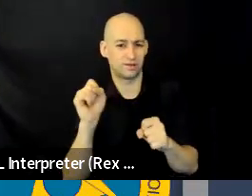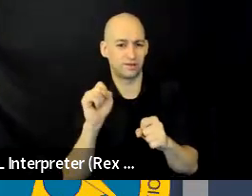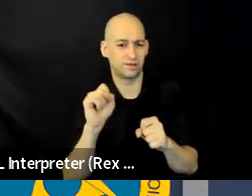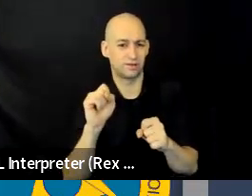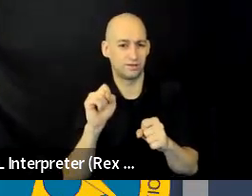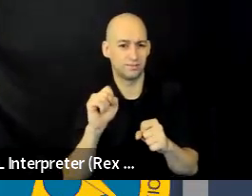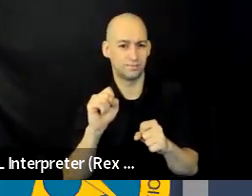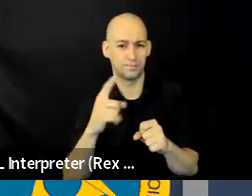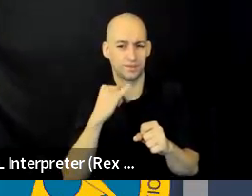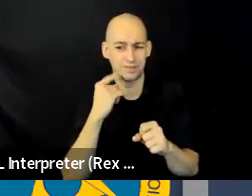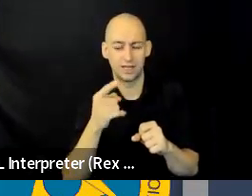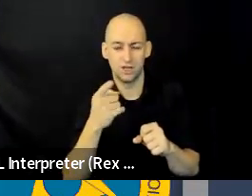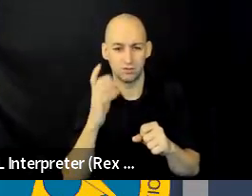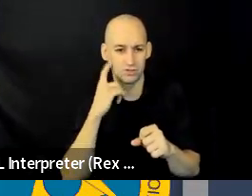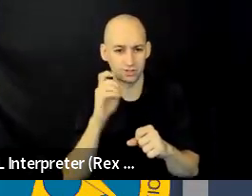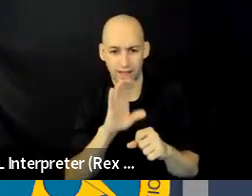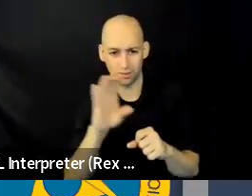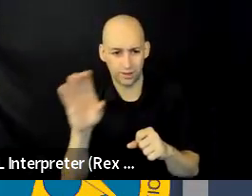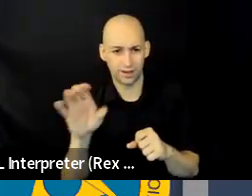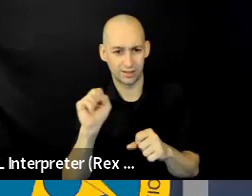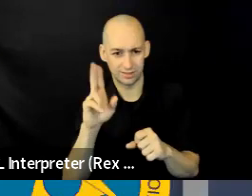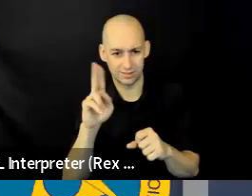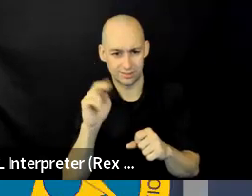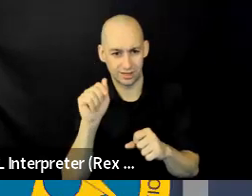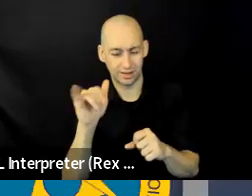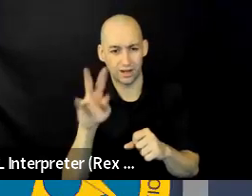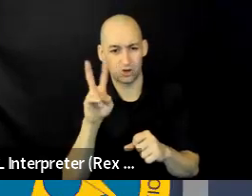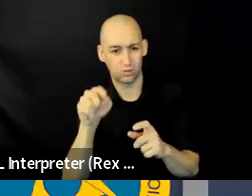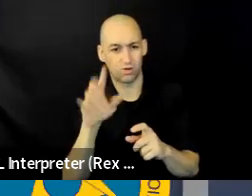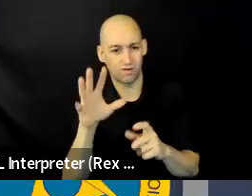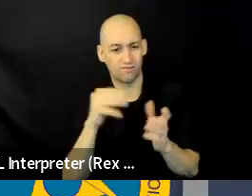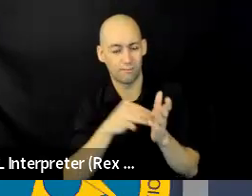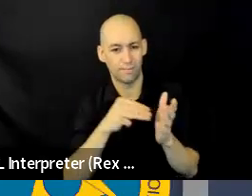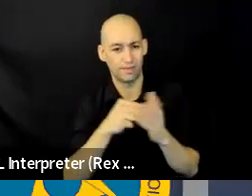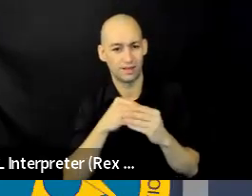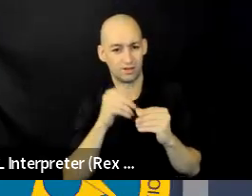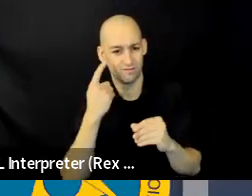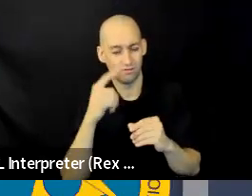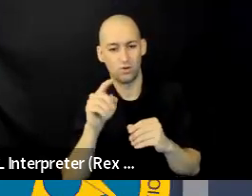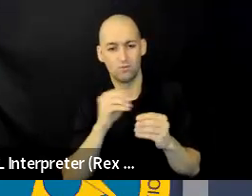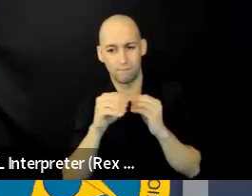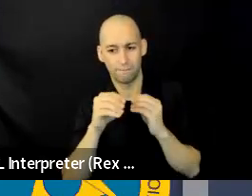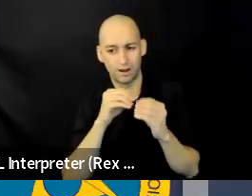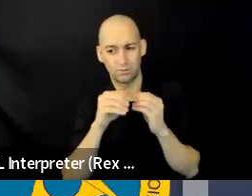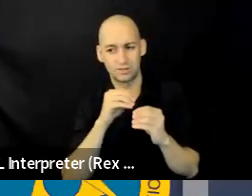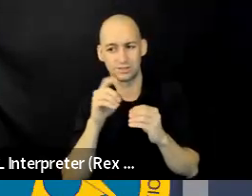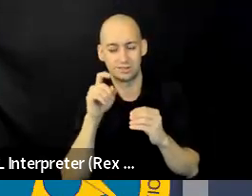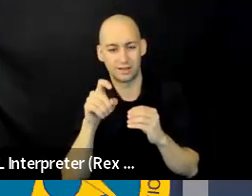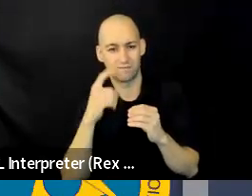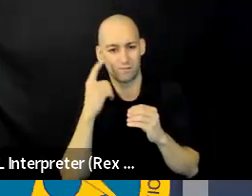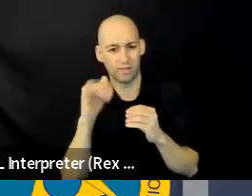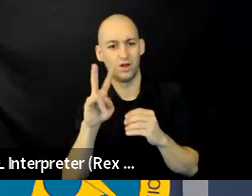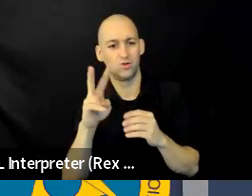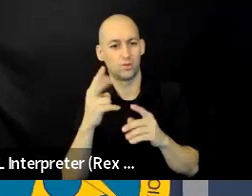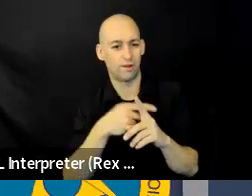said, you just allocated Sunday $2.5 million for the repairs that needed to be made from that, and we had 2